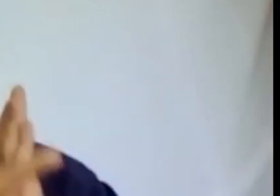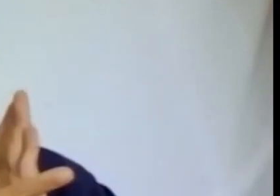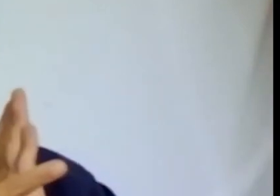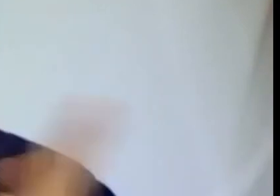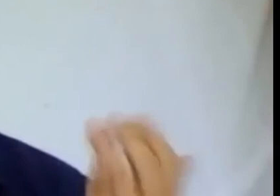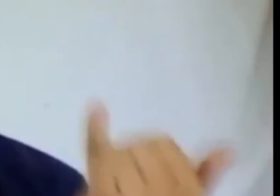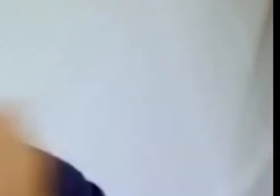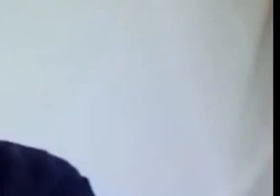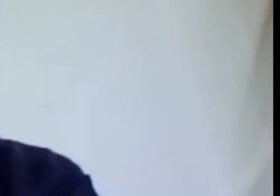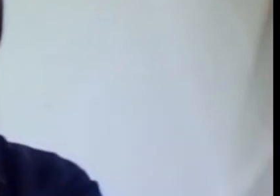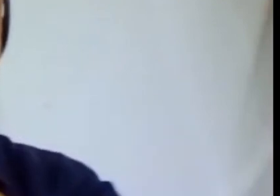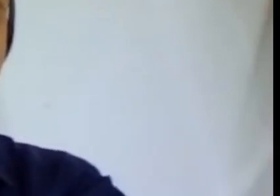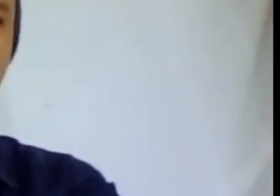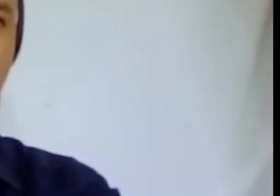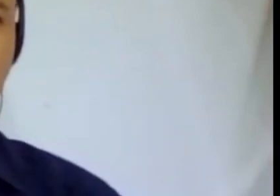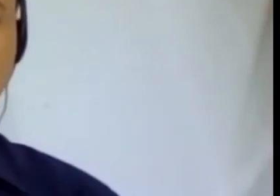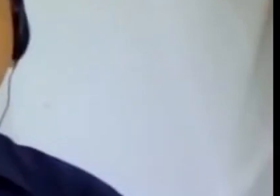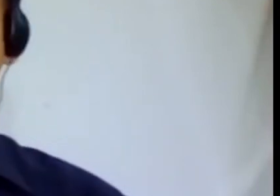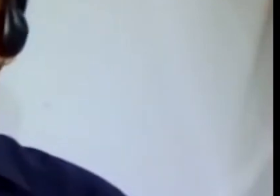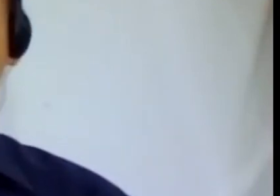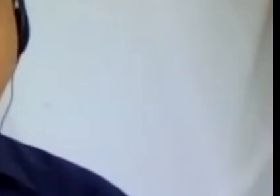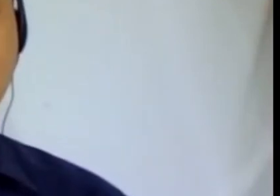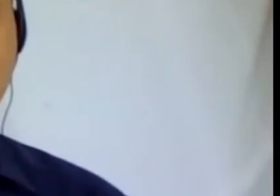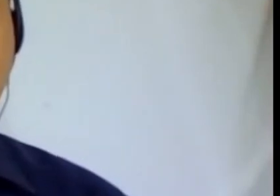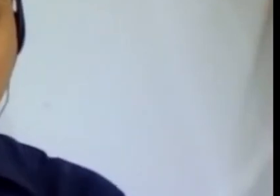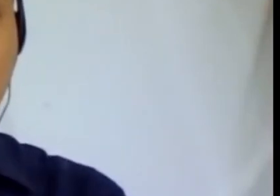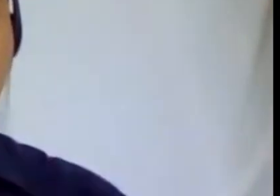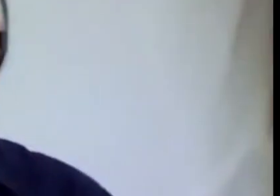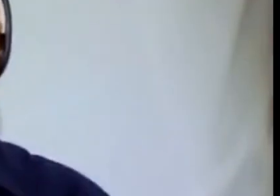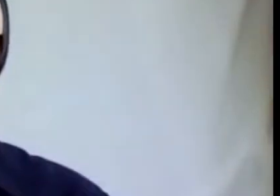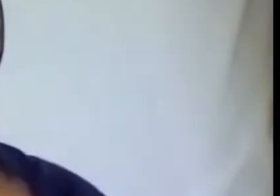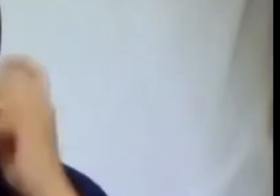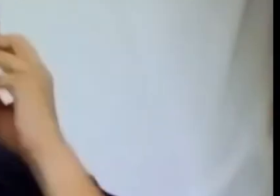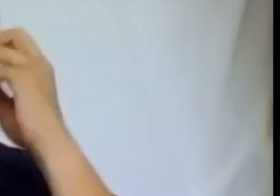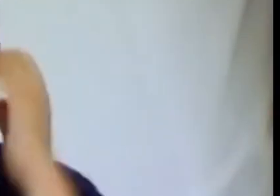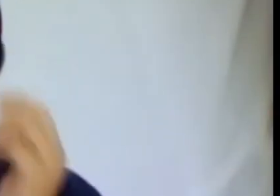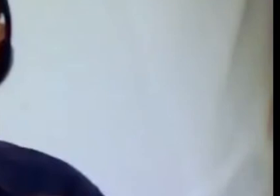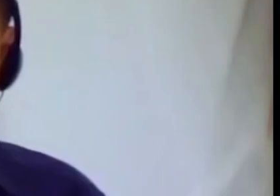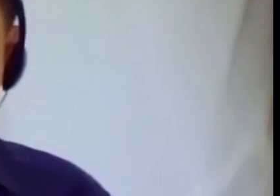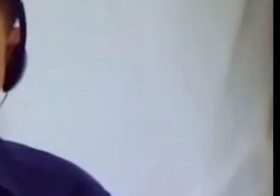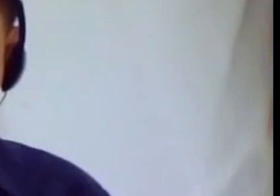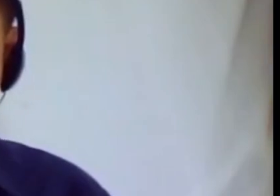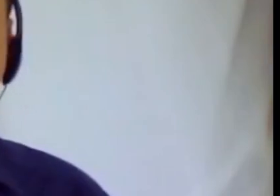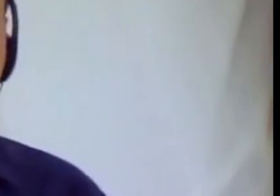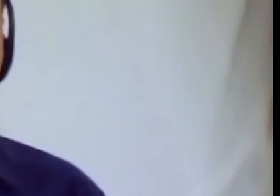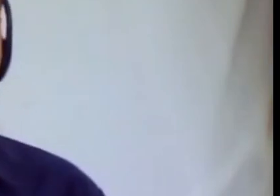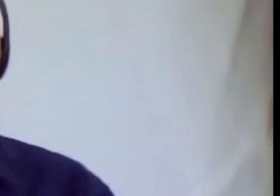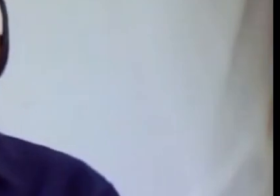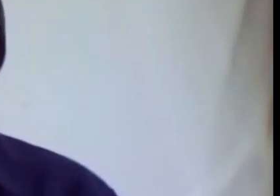at let's say 2:20, because it's almost 2:05 now. Oh,